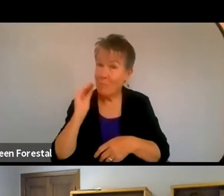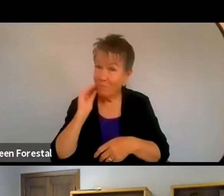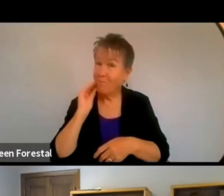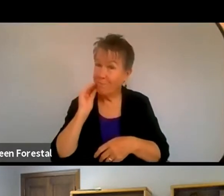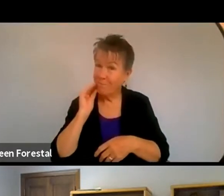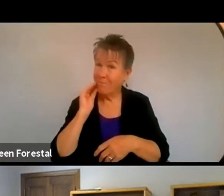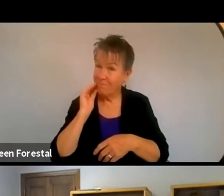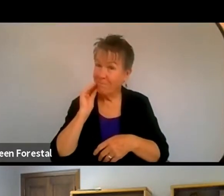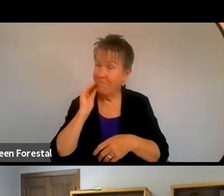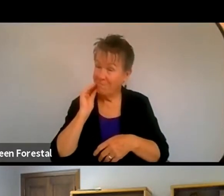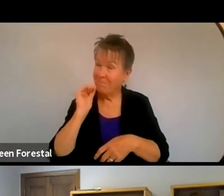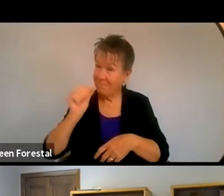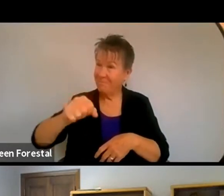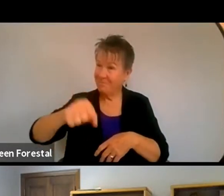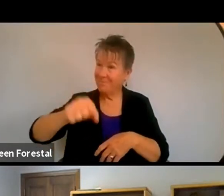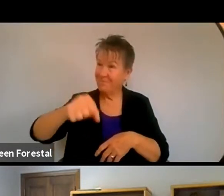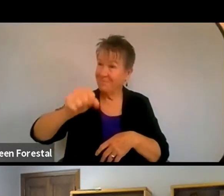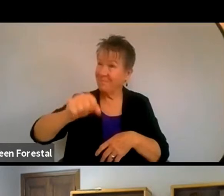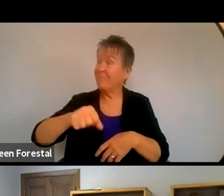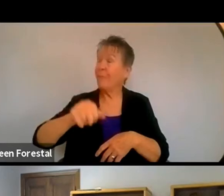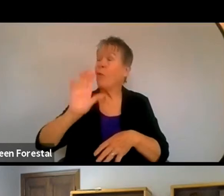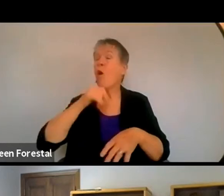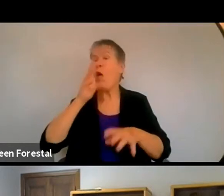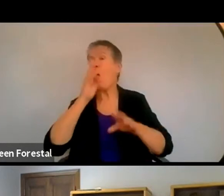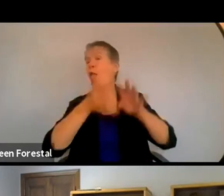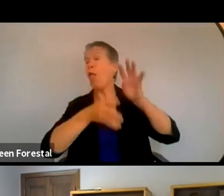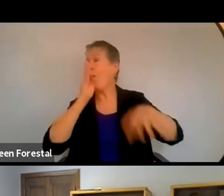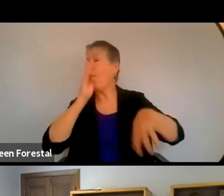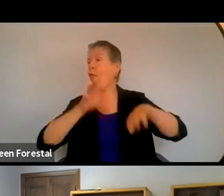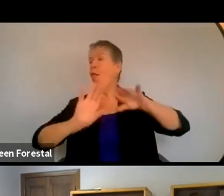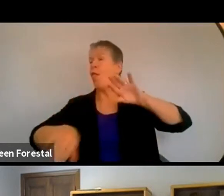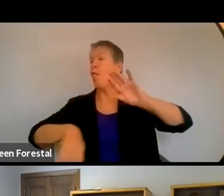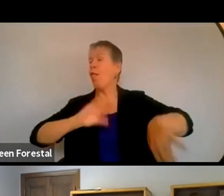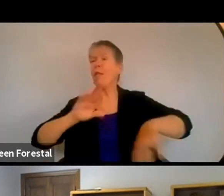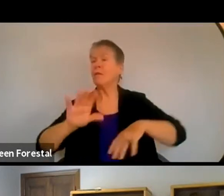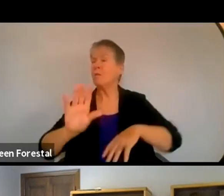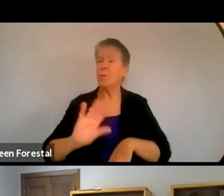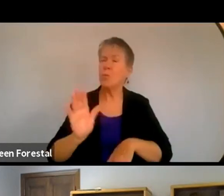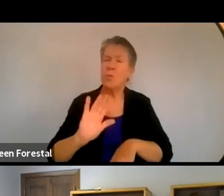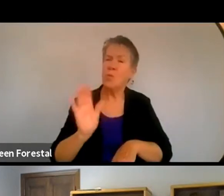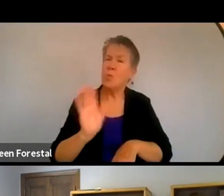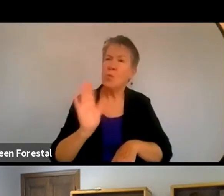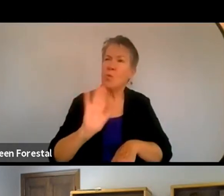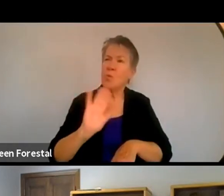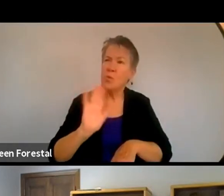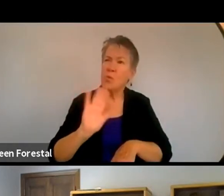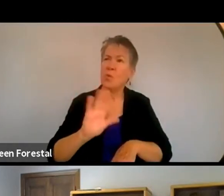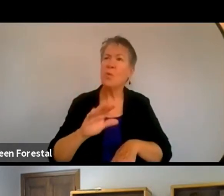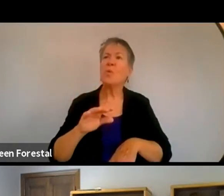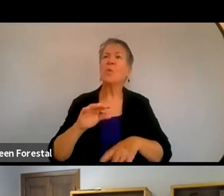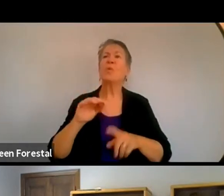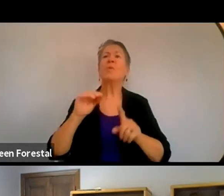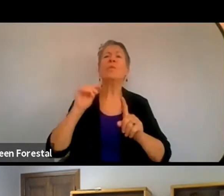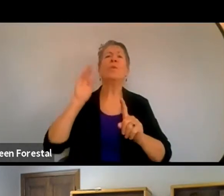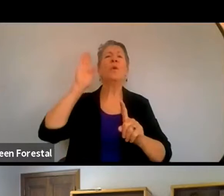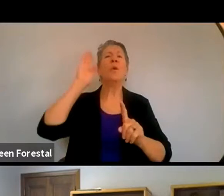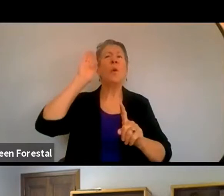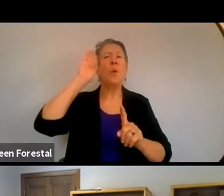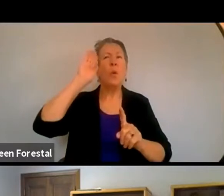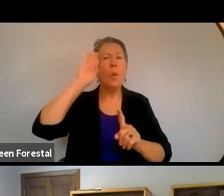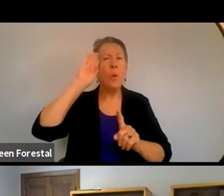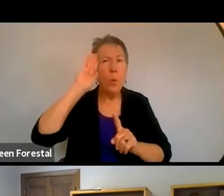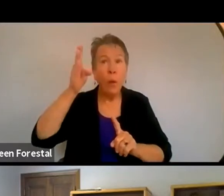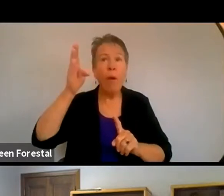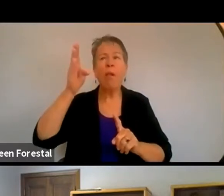do the smart stuff that we know. You know, we know someday there'll be therapeutics. We know there'll be a vaccine, please God, sooner than later. But we